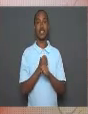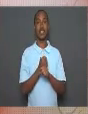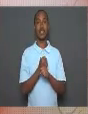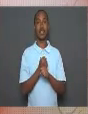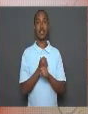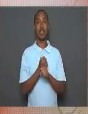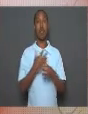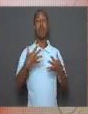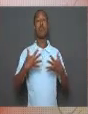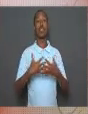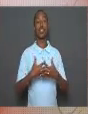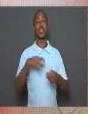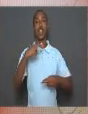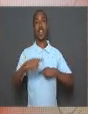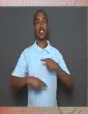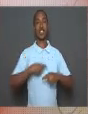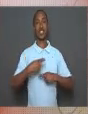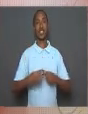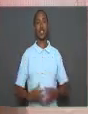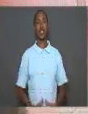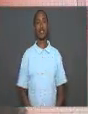or composition reaction.